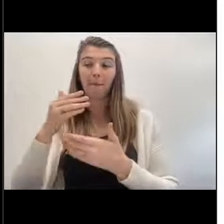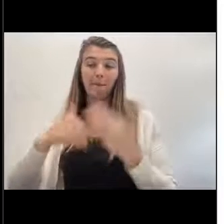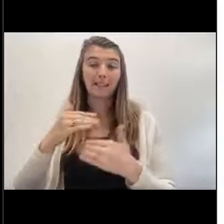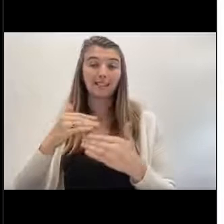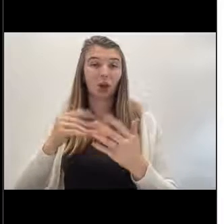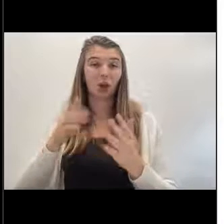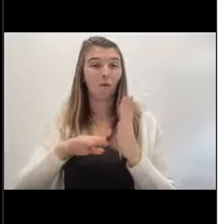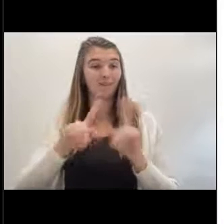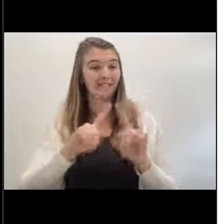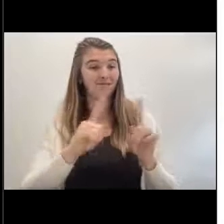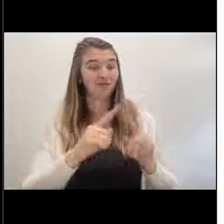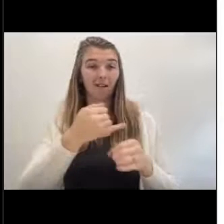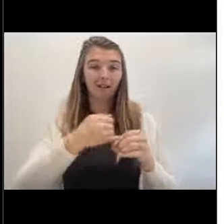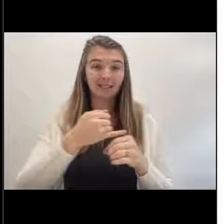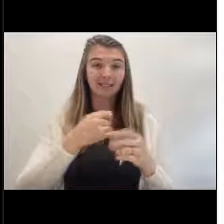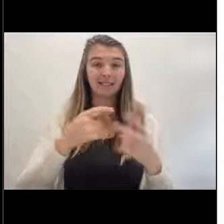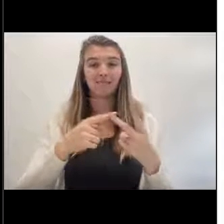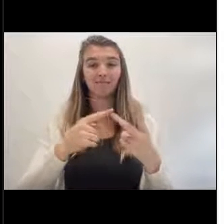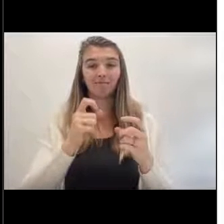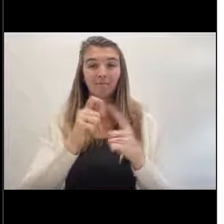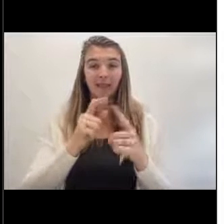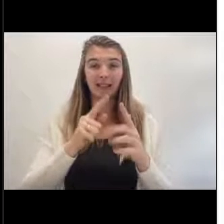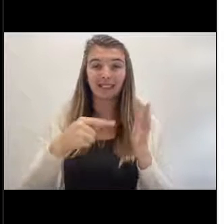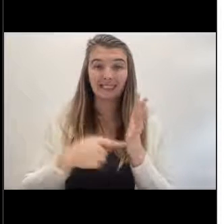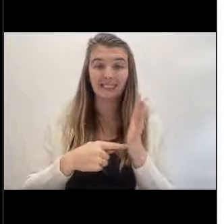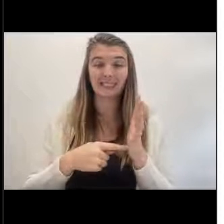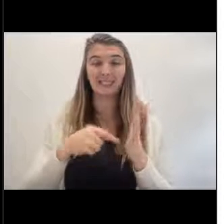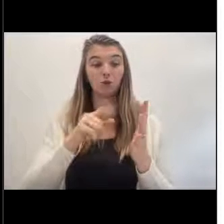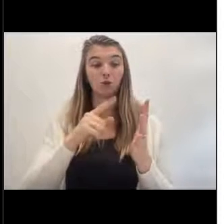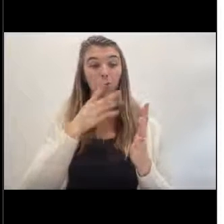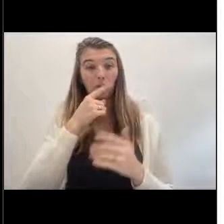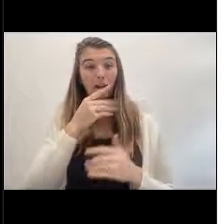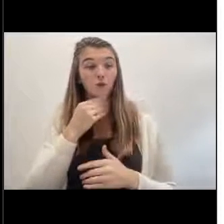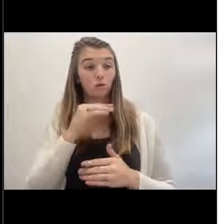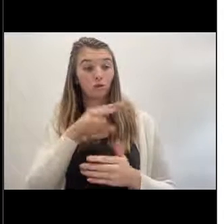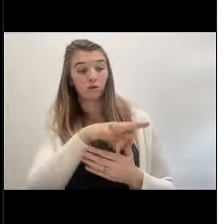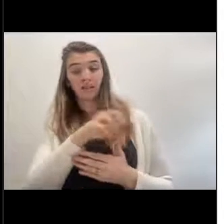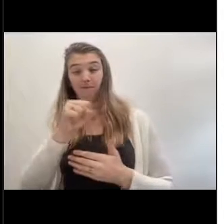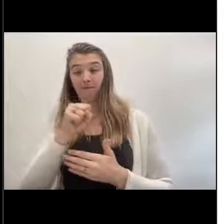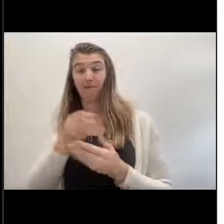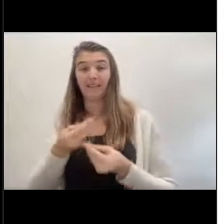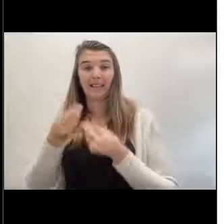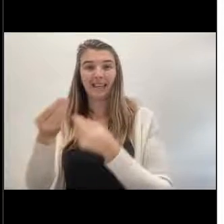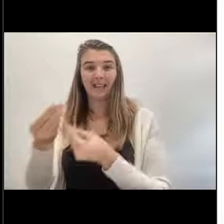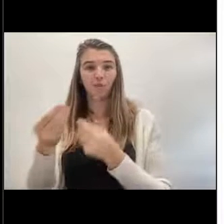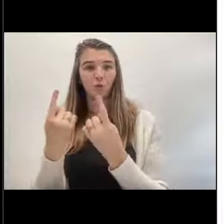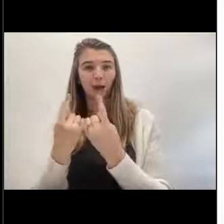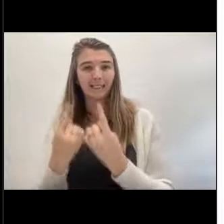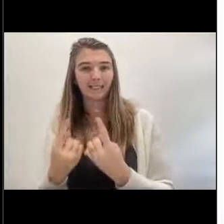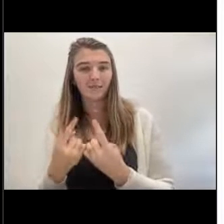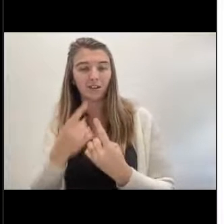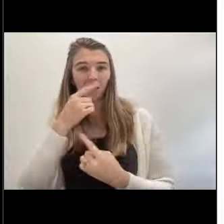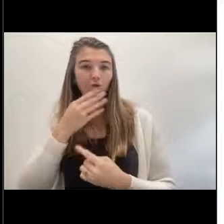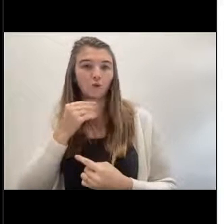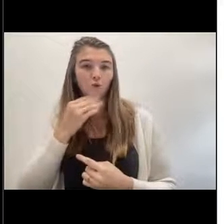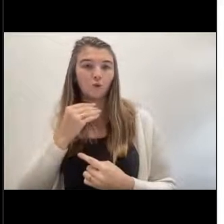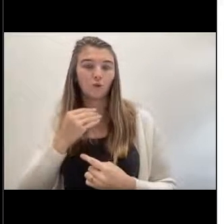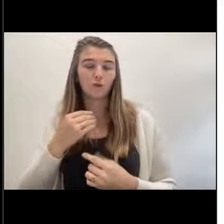mixture directly and give them to bacteria that then can use this as a carbon and energy source and produce something that's